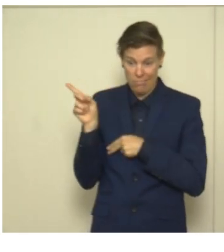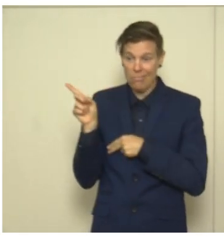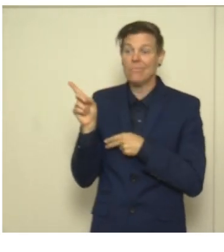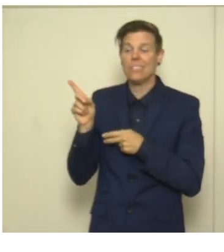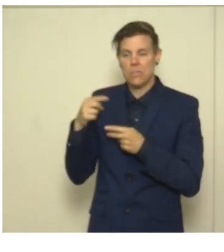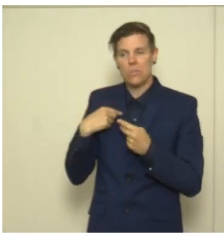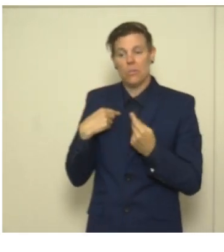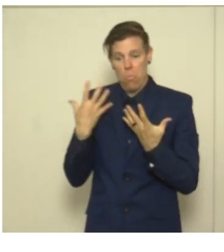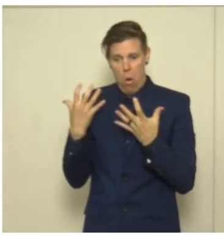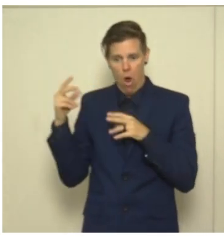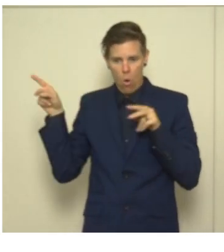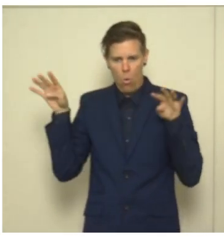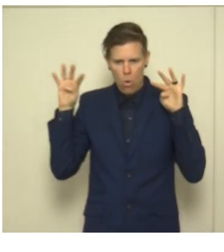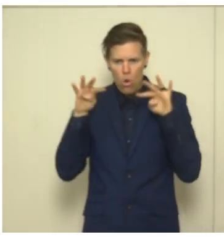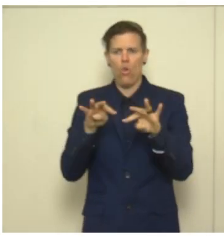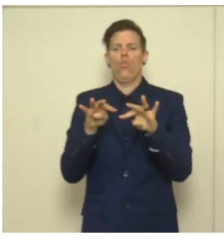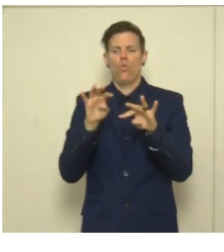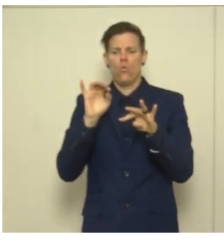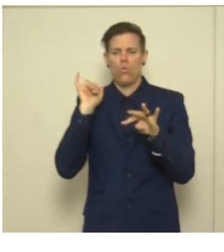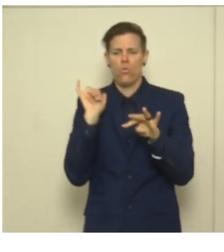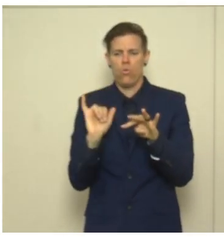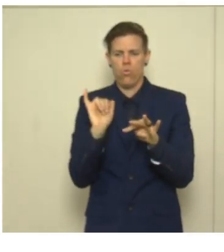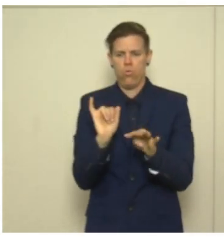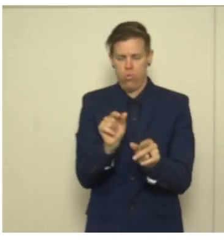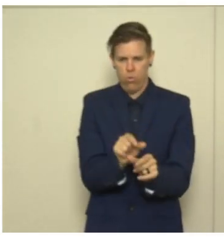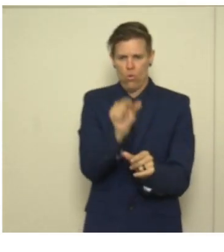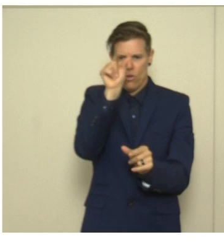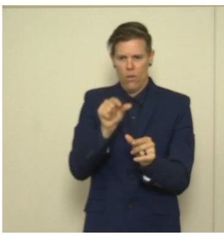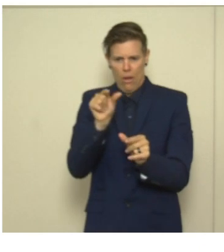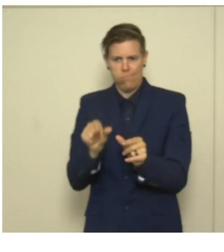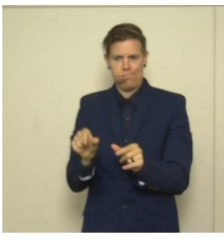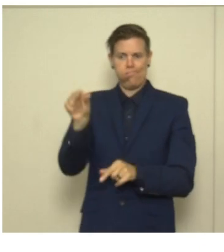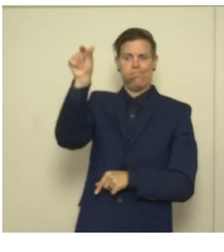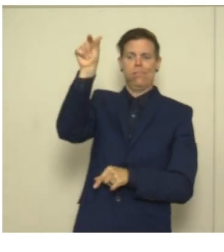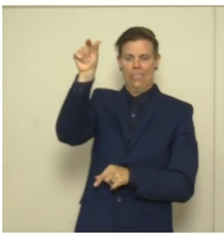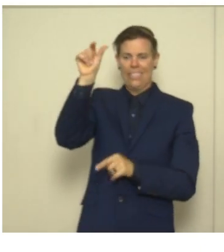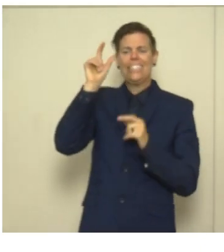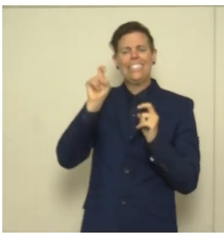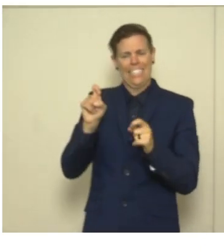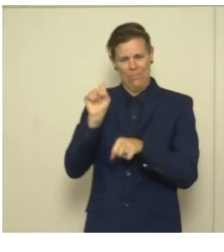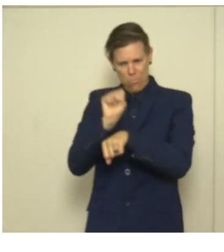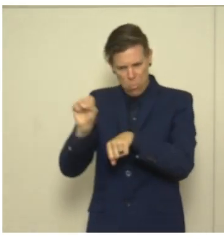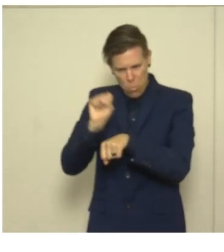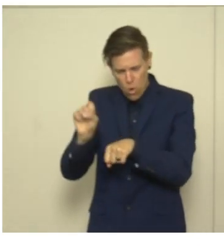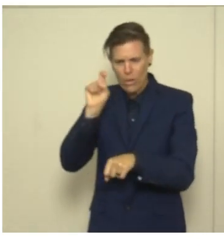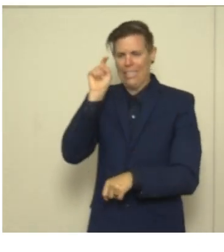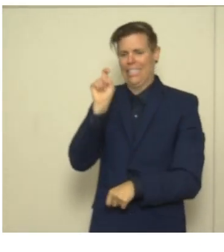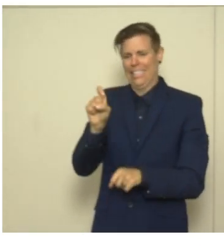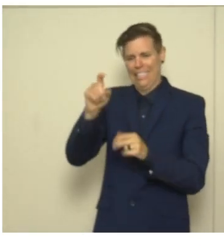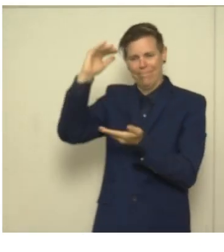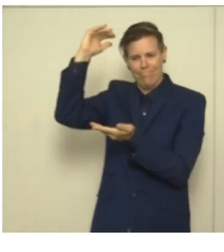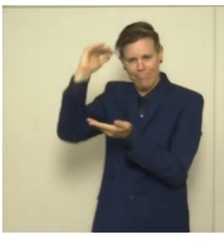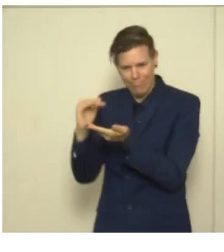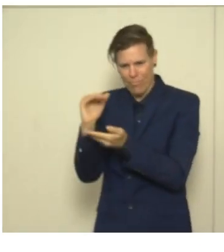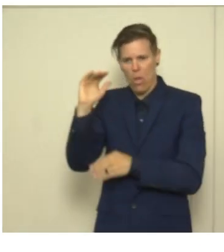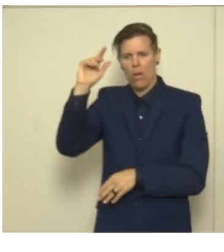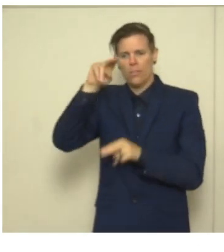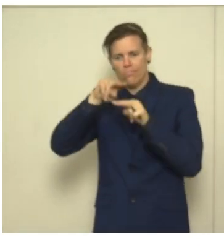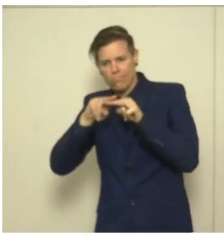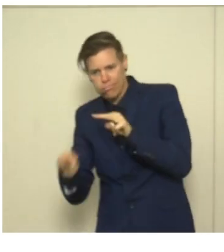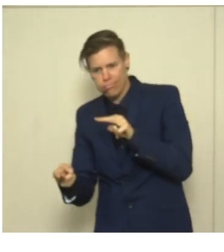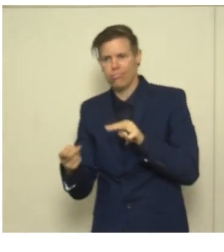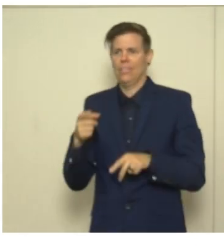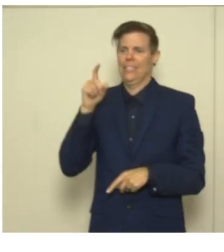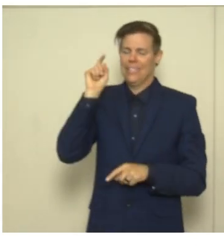do better, because what happens if we don't? More people die, more people get sick. We have significant education